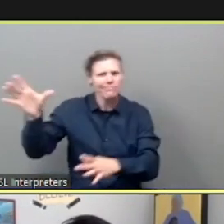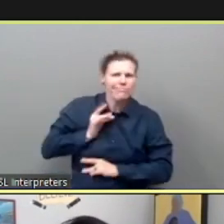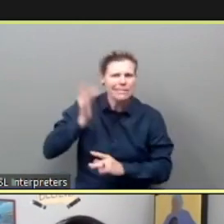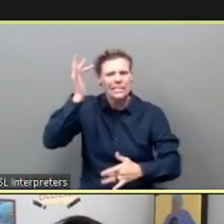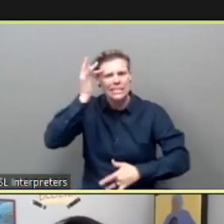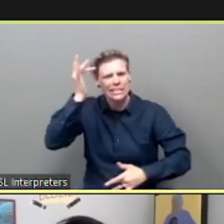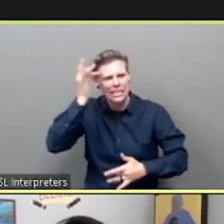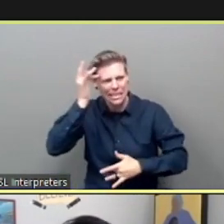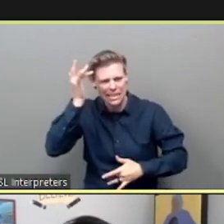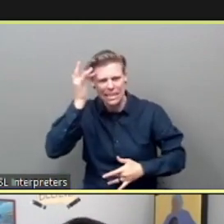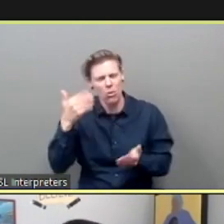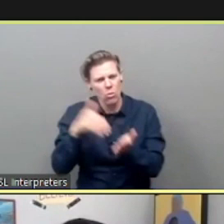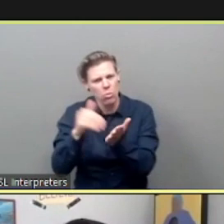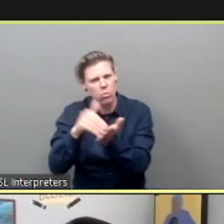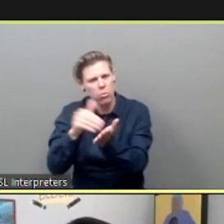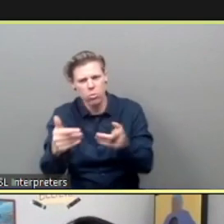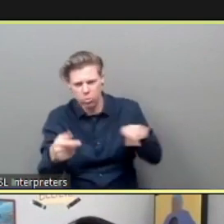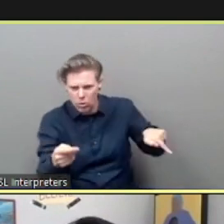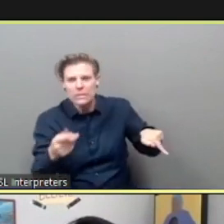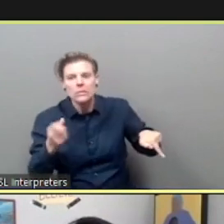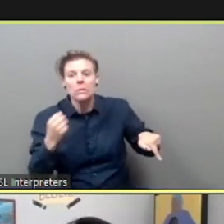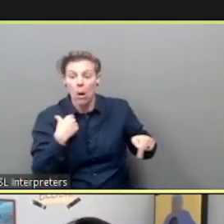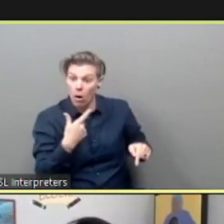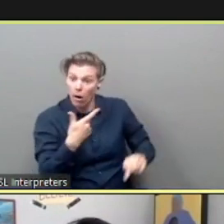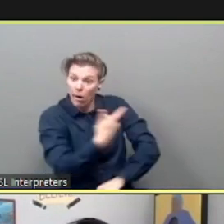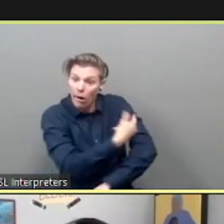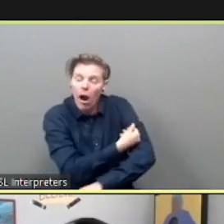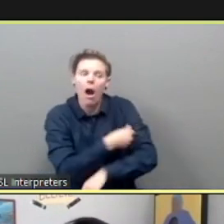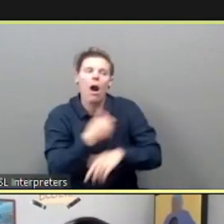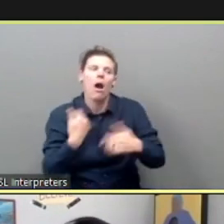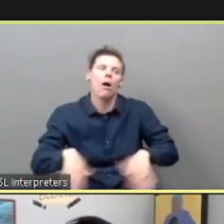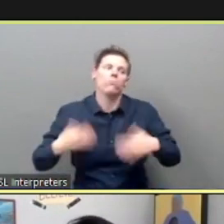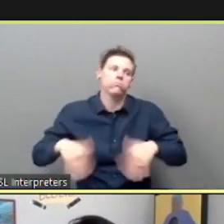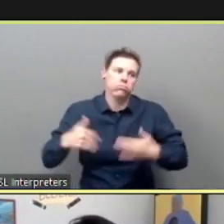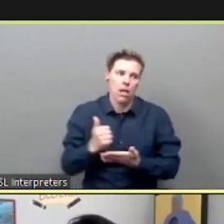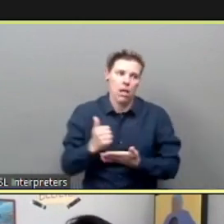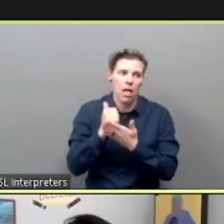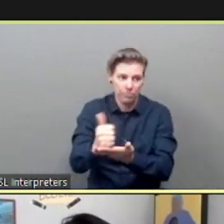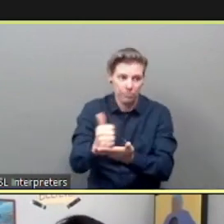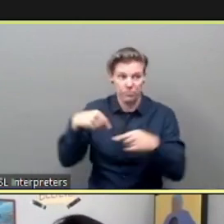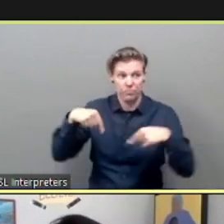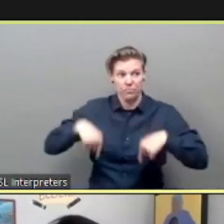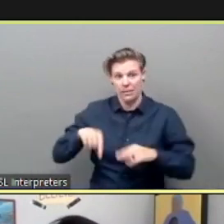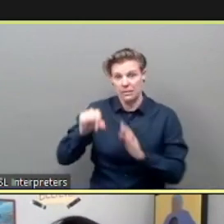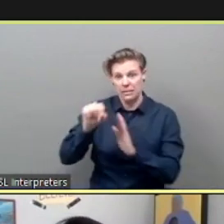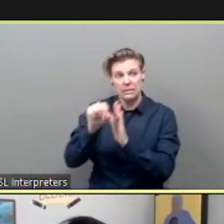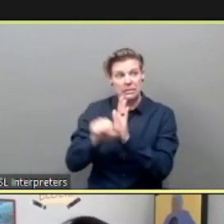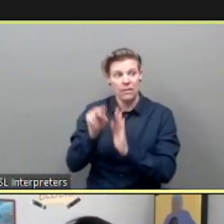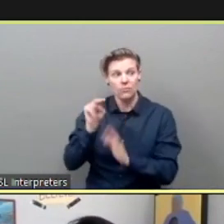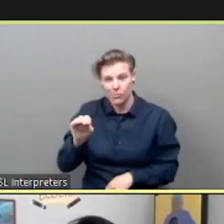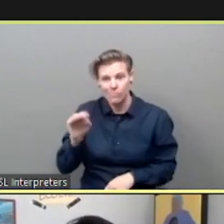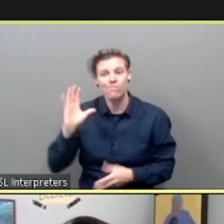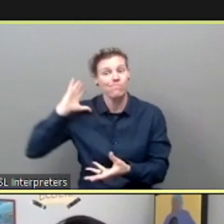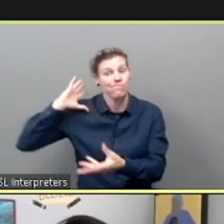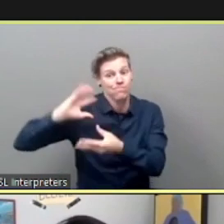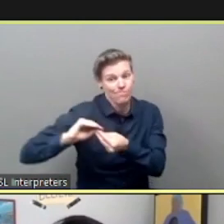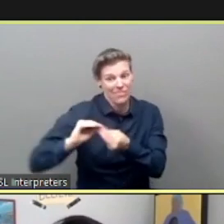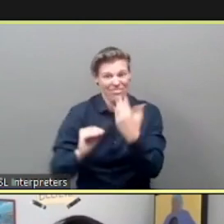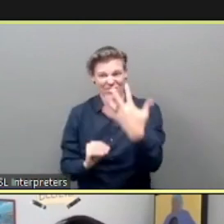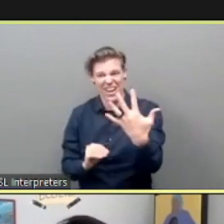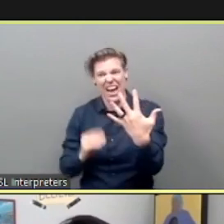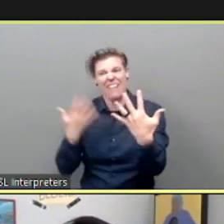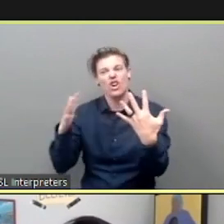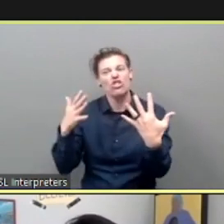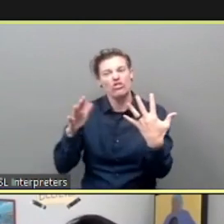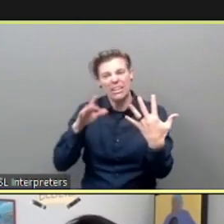get hospitalized, and even 5 children have died in New Mexico, so we really want to prevent that. You can see in this